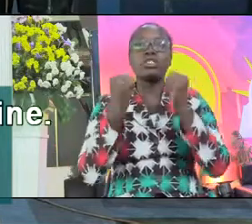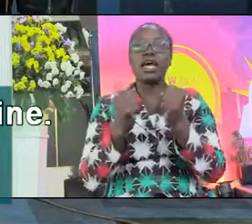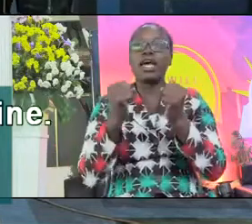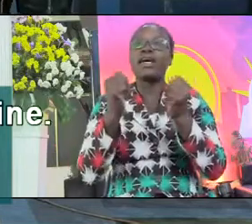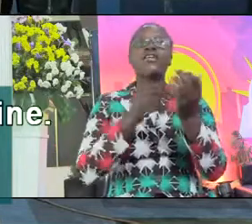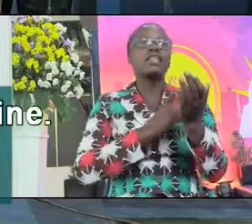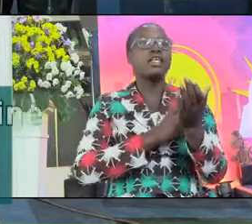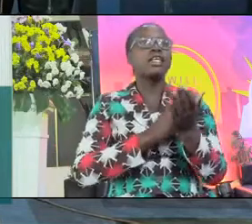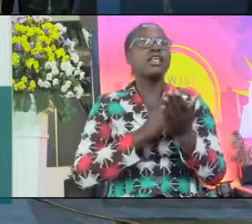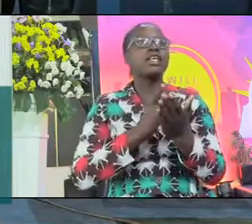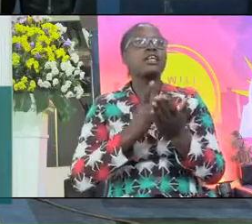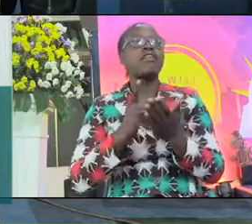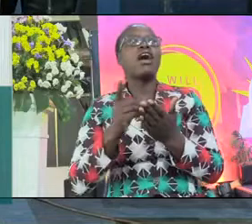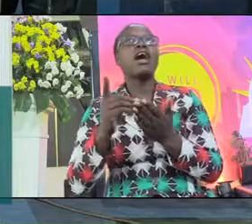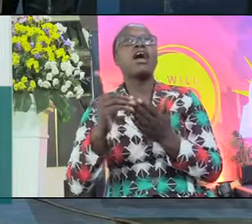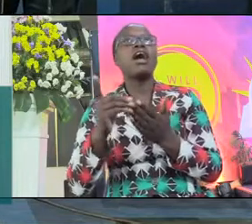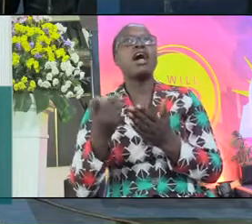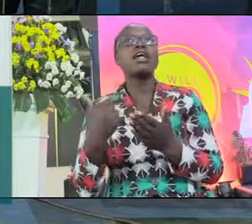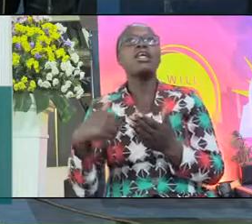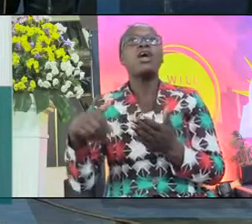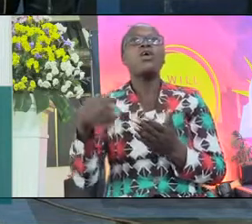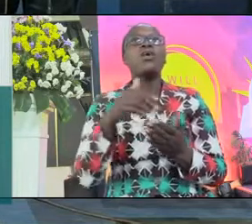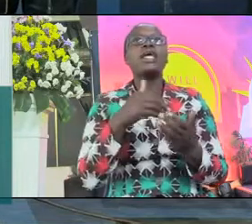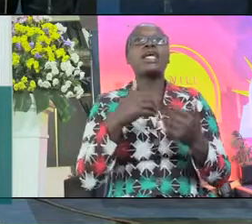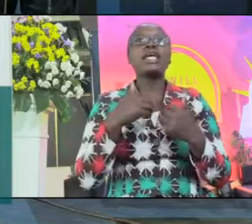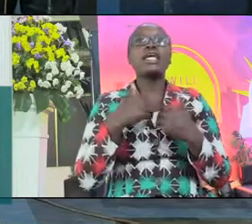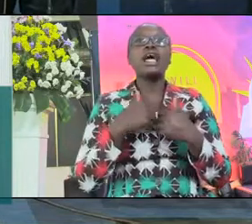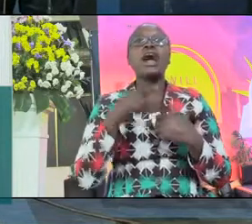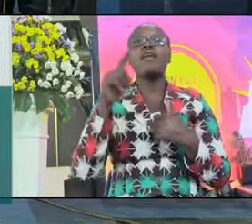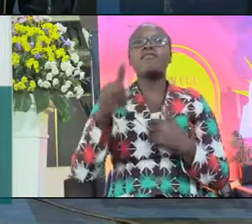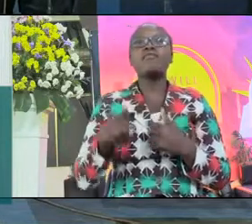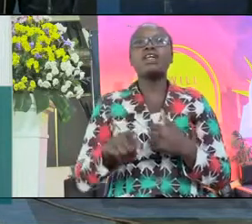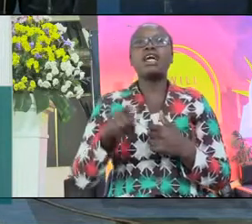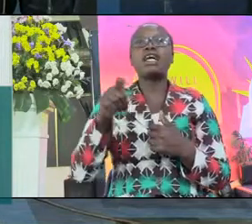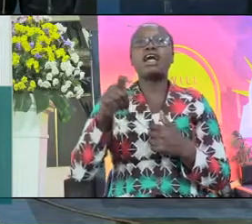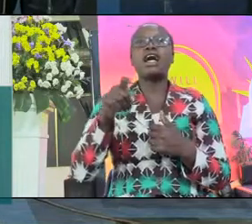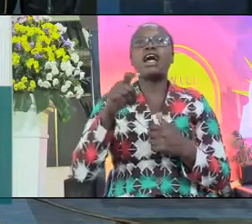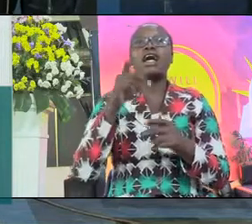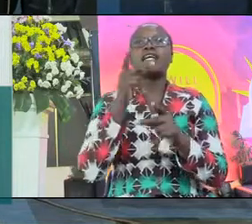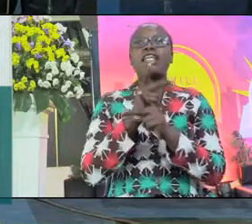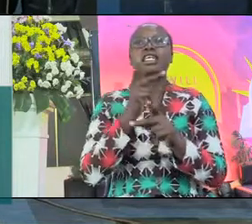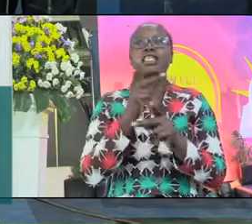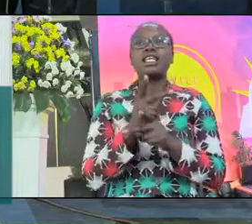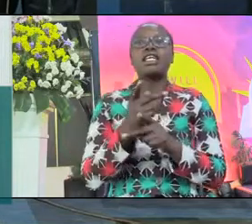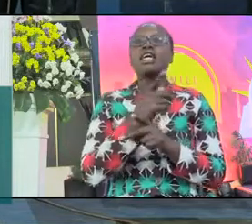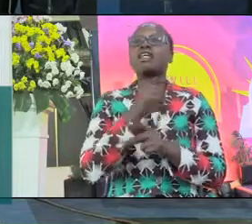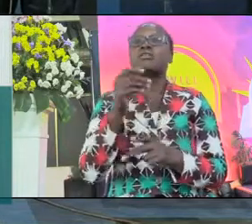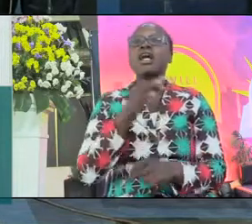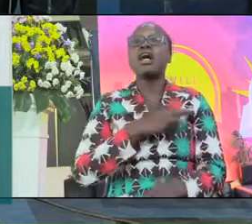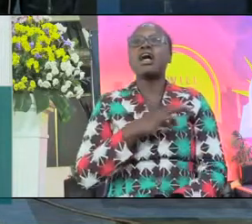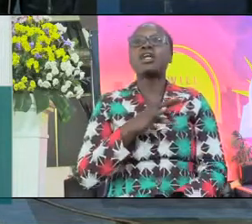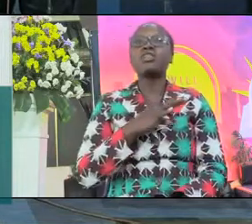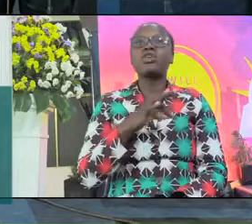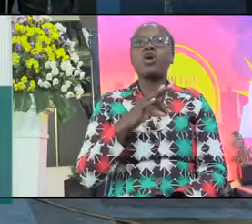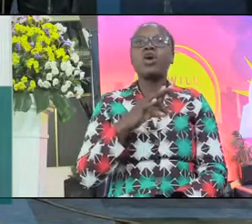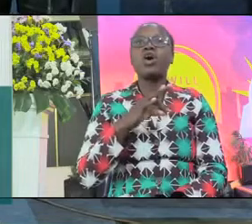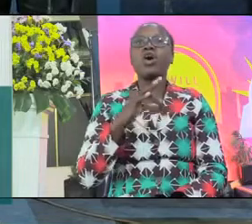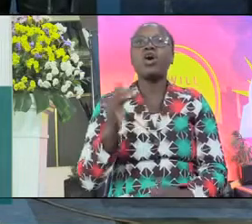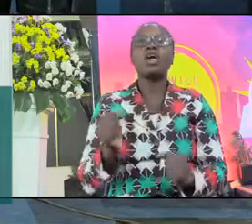to strength divine. We have an anchor that keeps